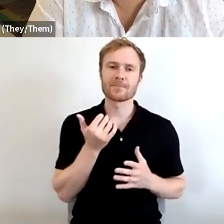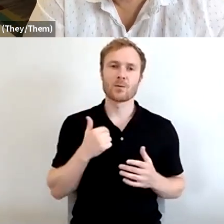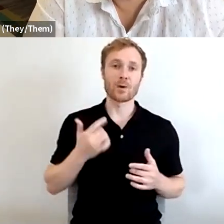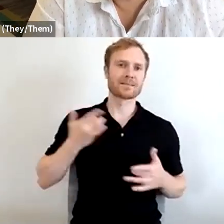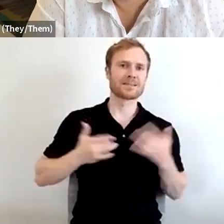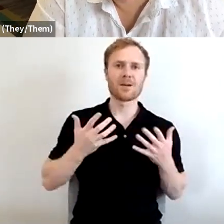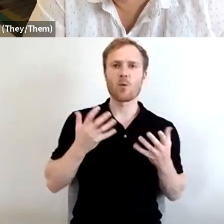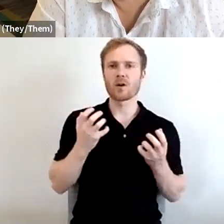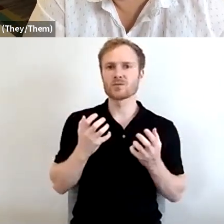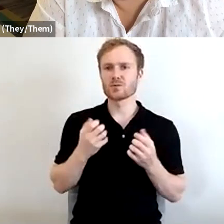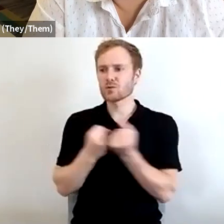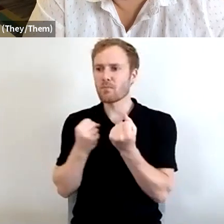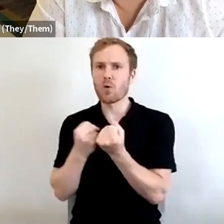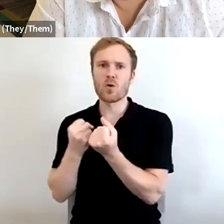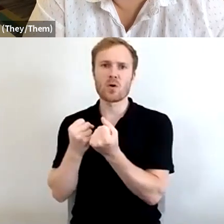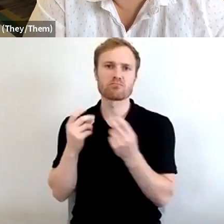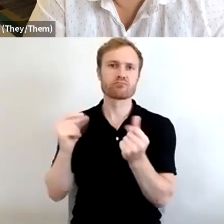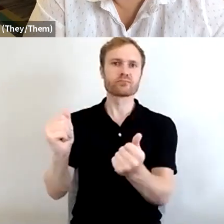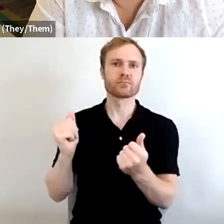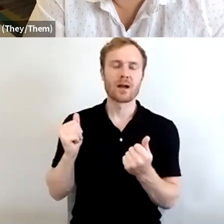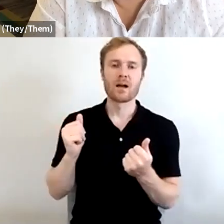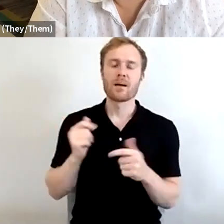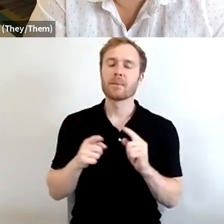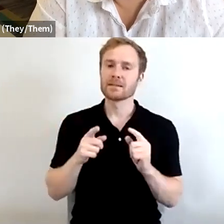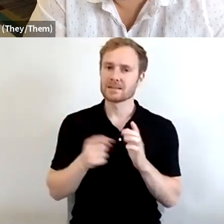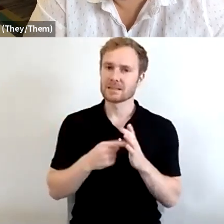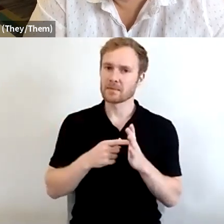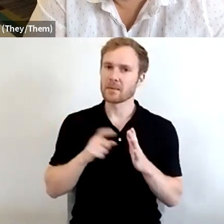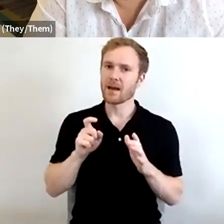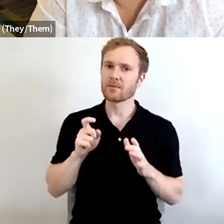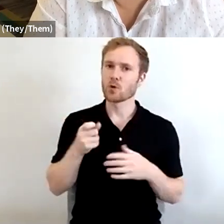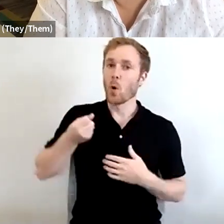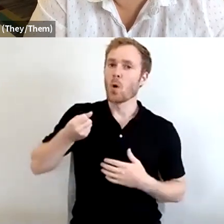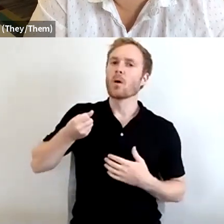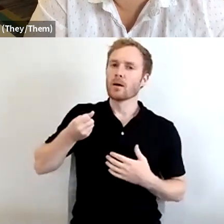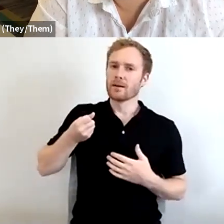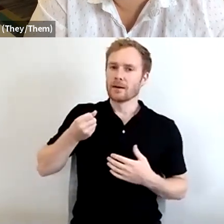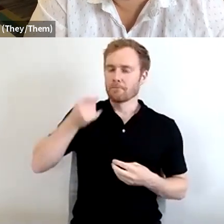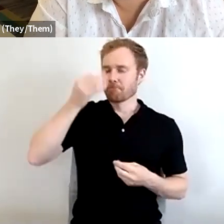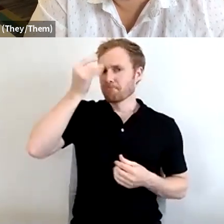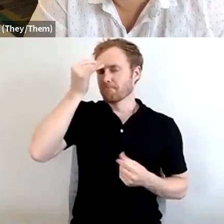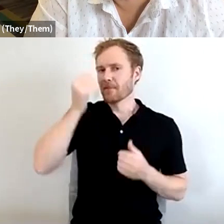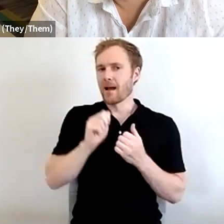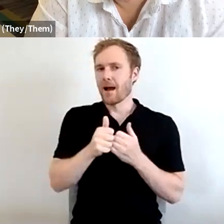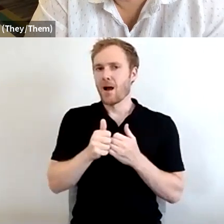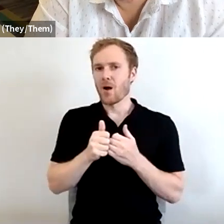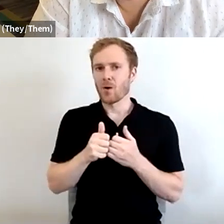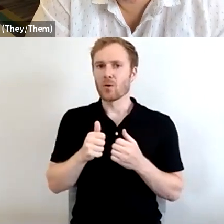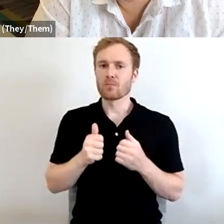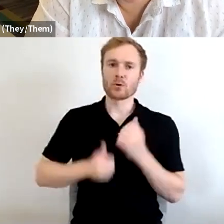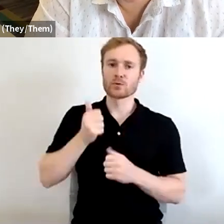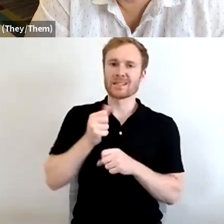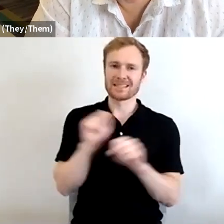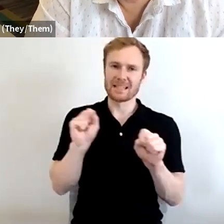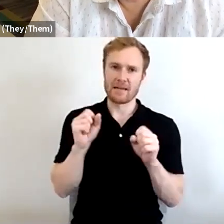youth. And sometimes we have to be a little cautious and be thoughtful about how we're safety planning and assessing the situation for them, because it can